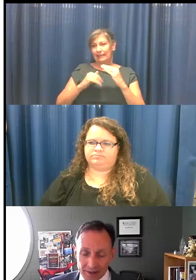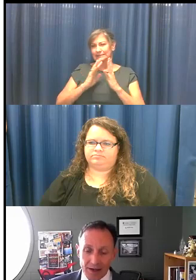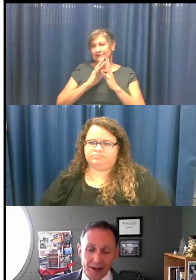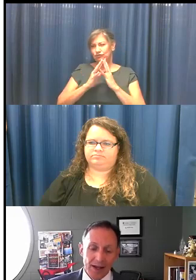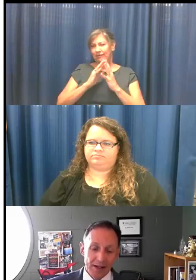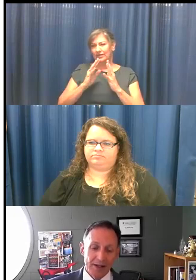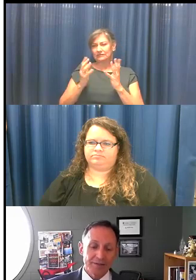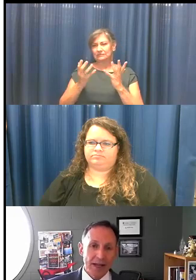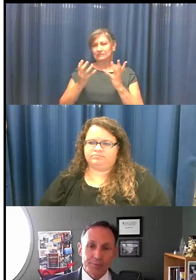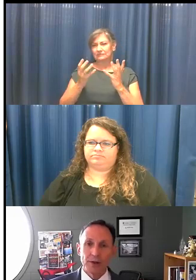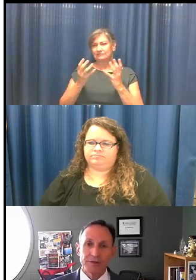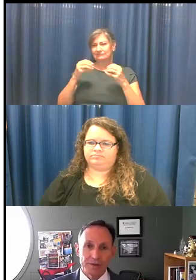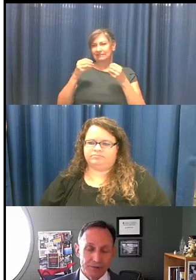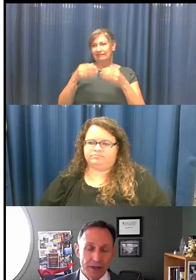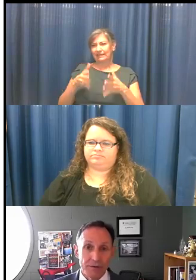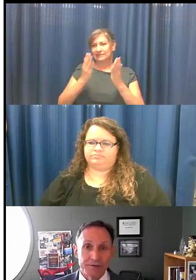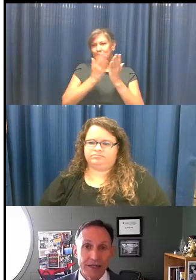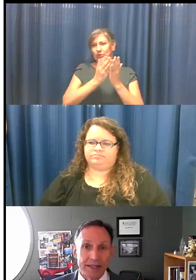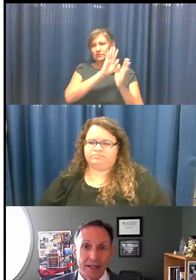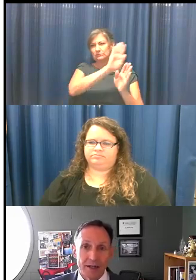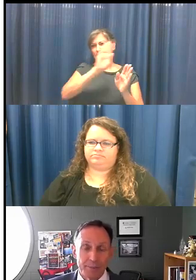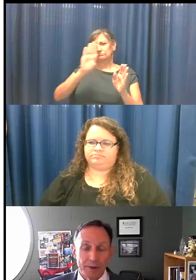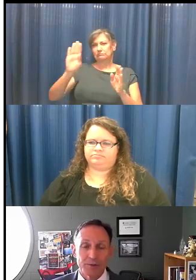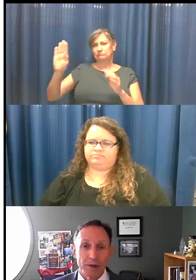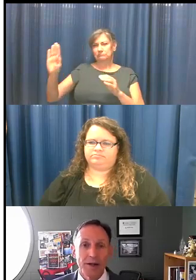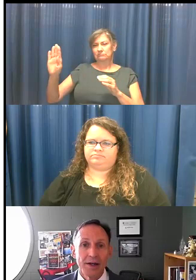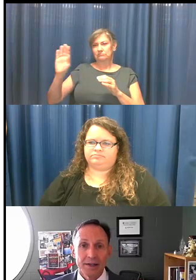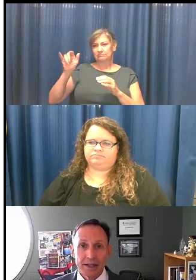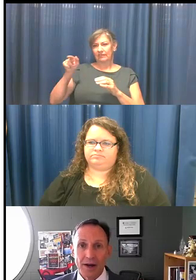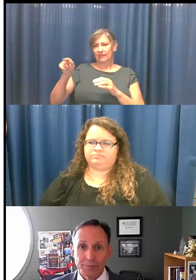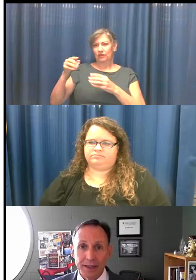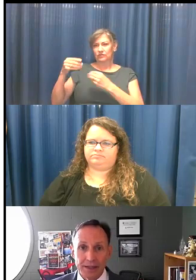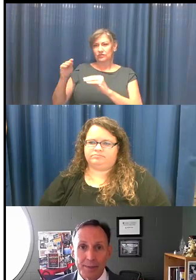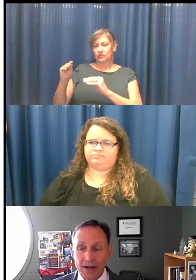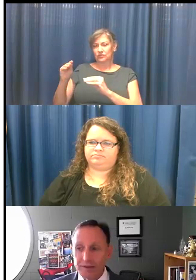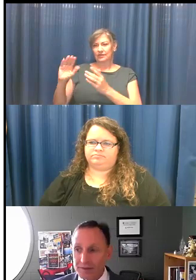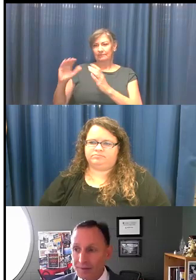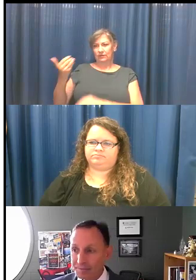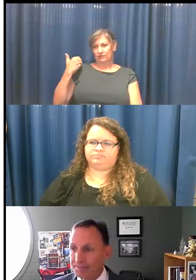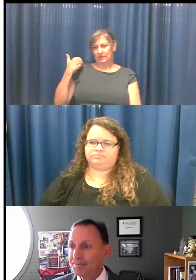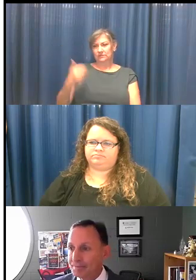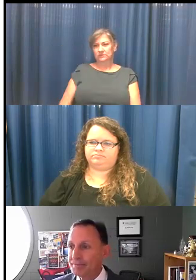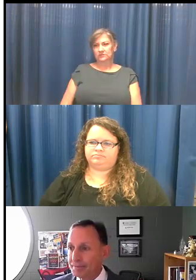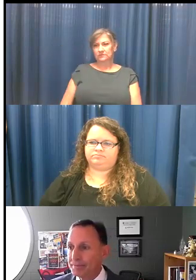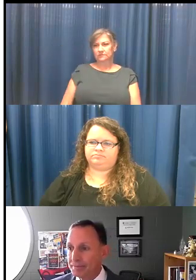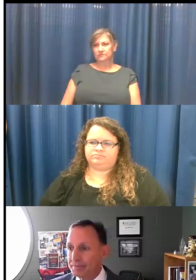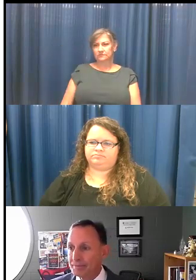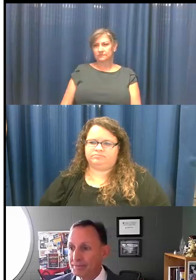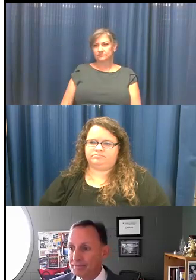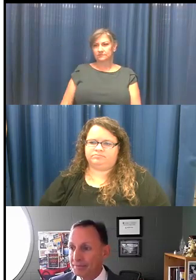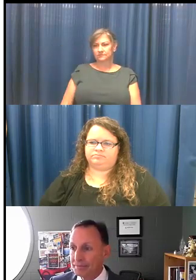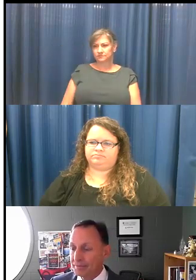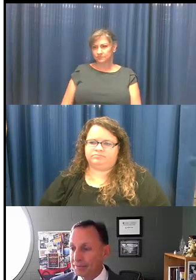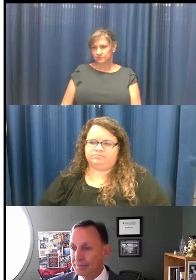traffic and less textbooks on shelves in the bookstore than there has been in the past.